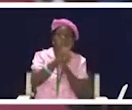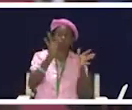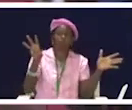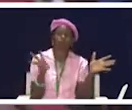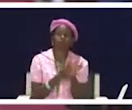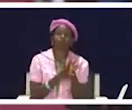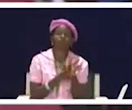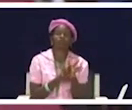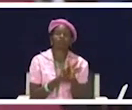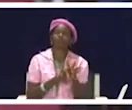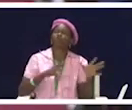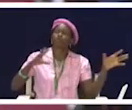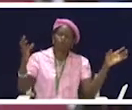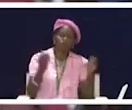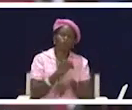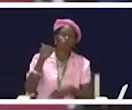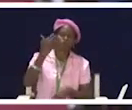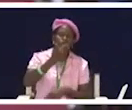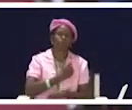Win souls,